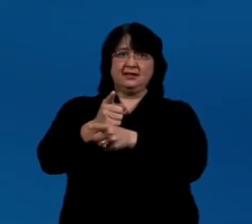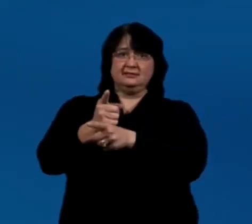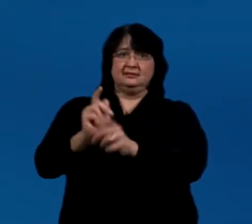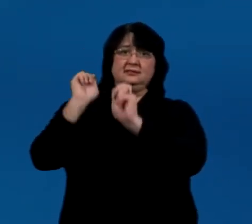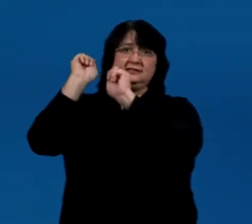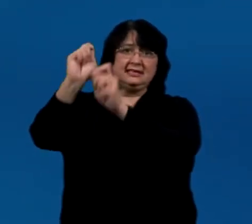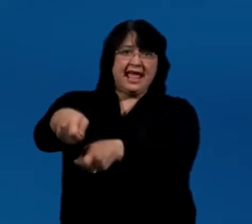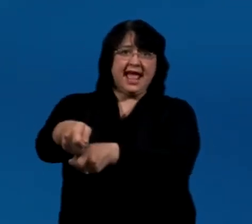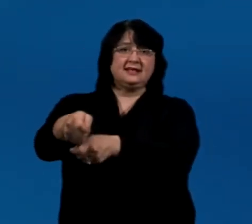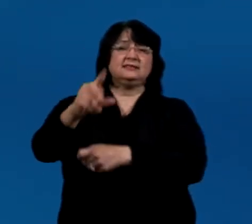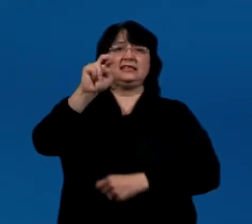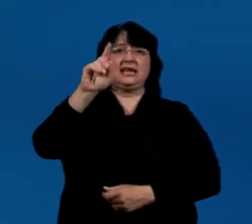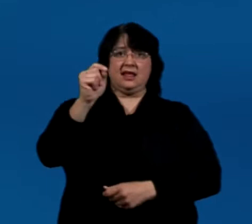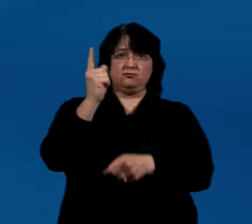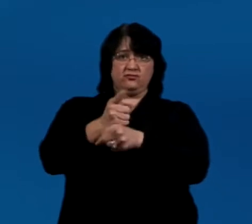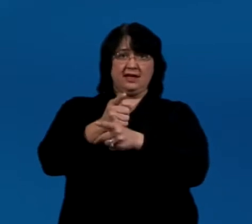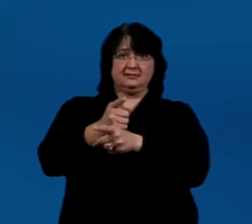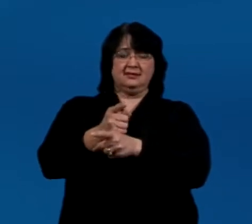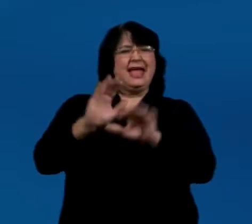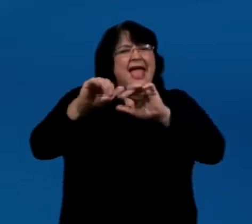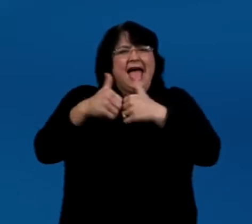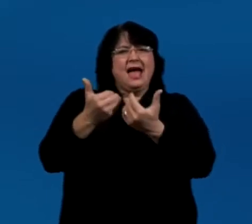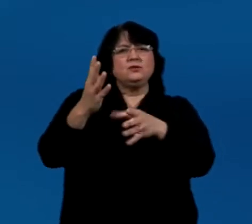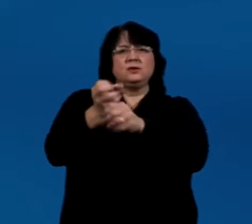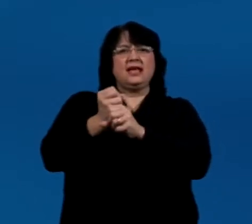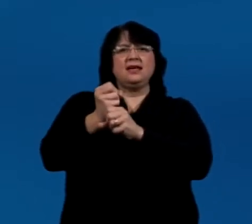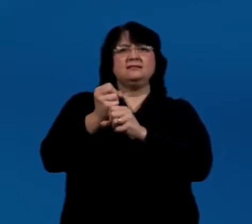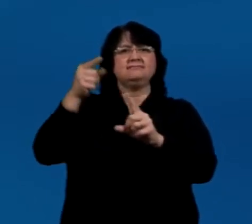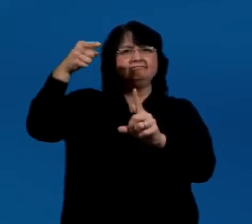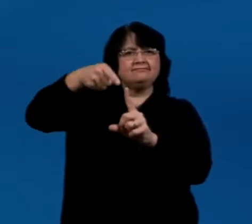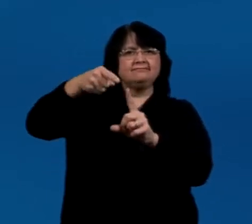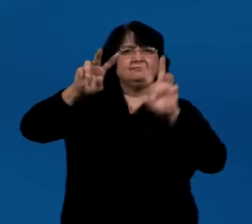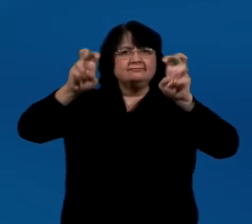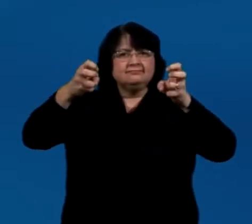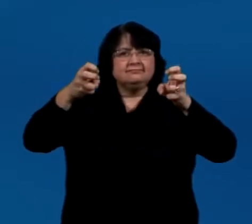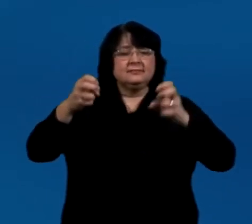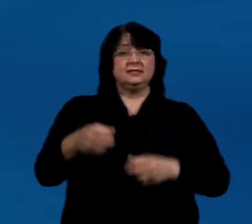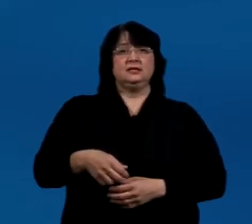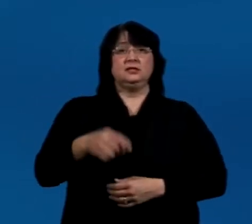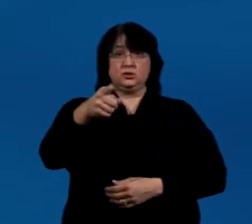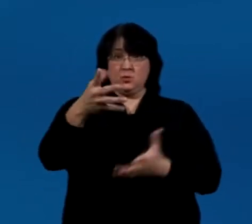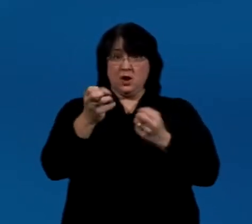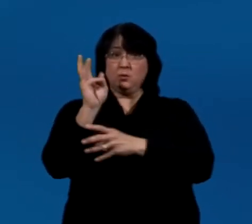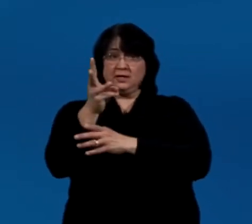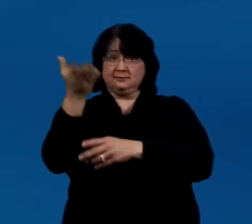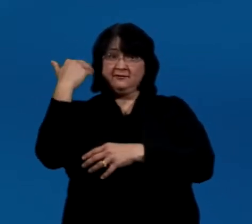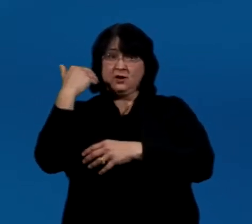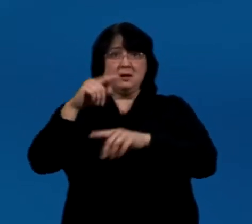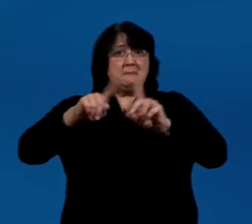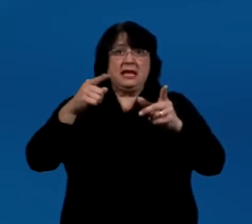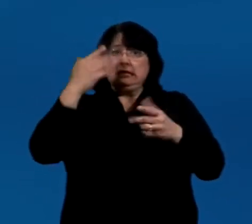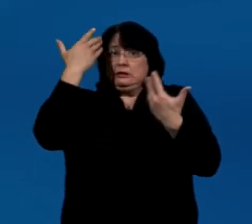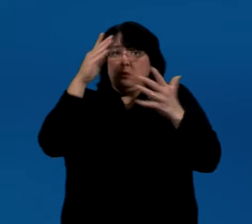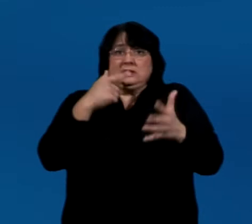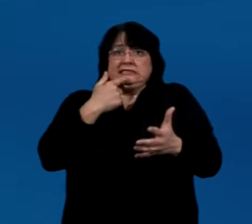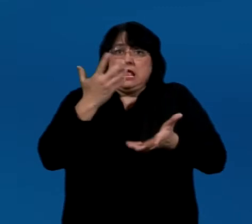the net right. In other words, how do you get on subject? Have you ever wanted to witness, but you didn't know what to